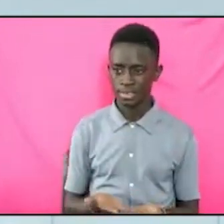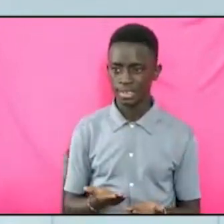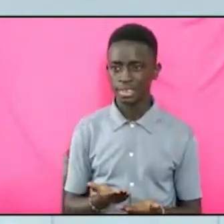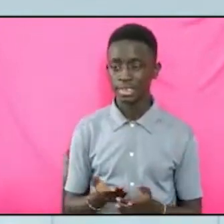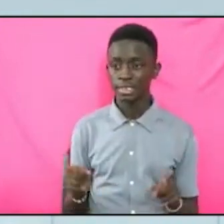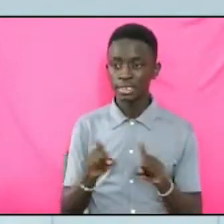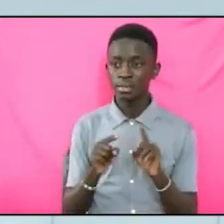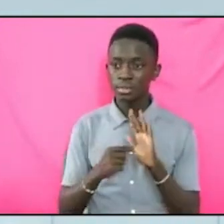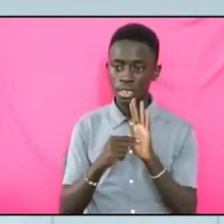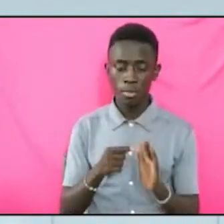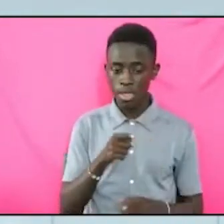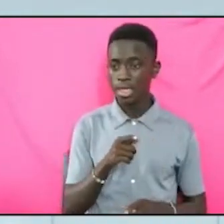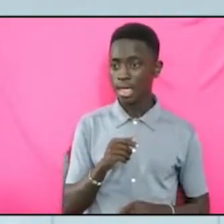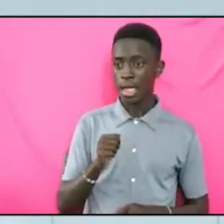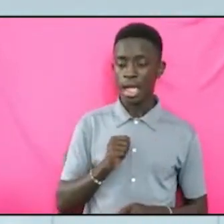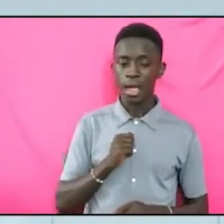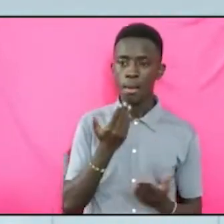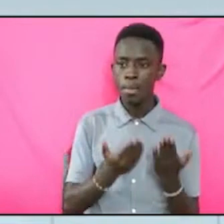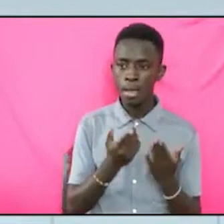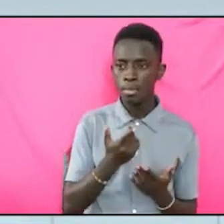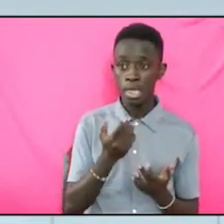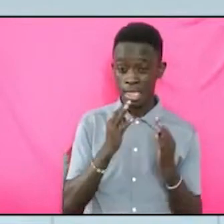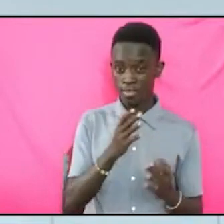fellowship with family members again. That was gone story.